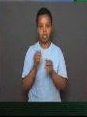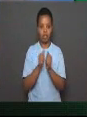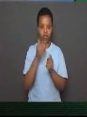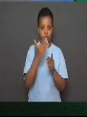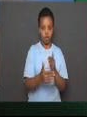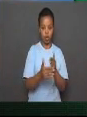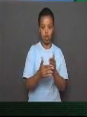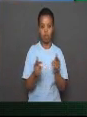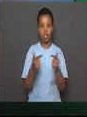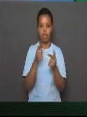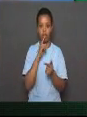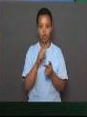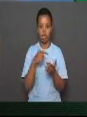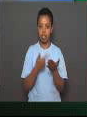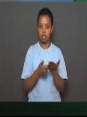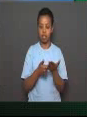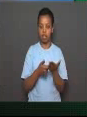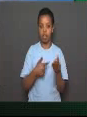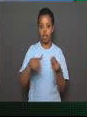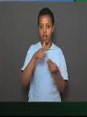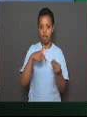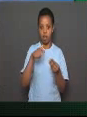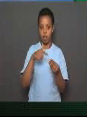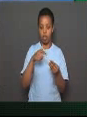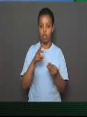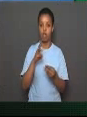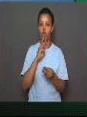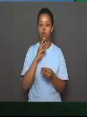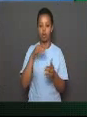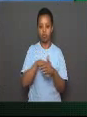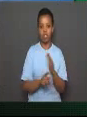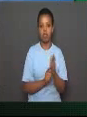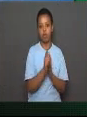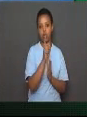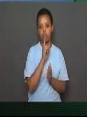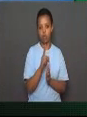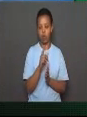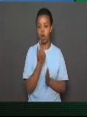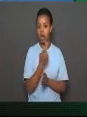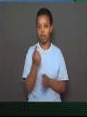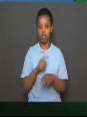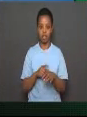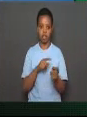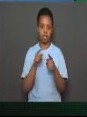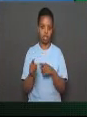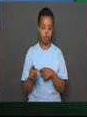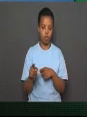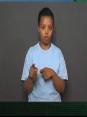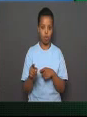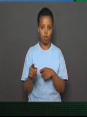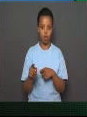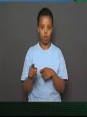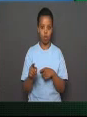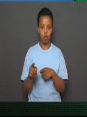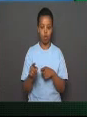times, this area is submerged underwater. Other times, it is exposed